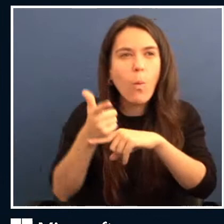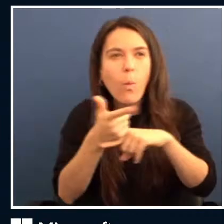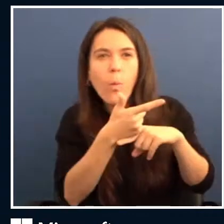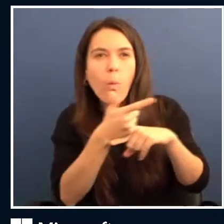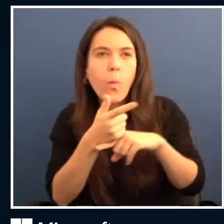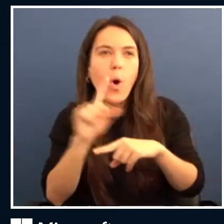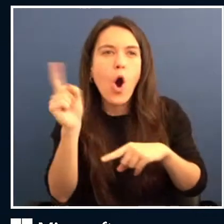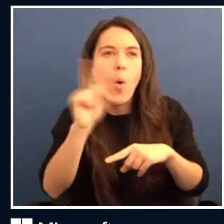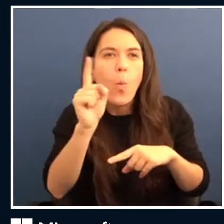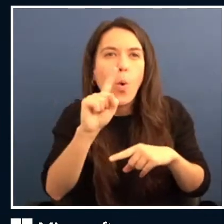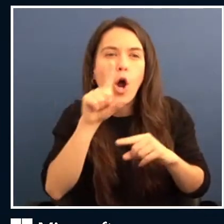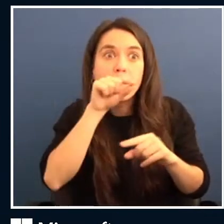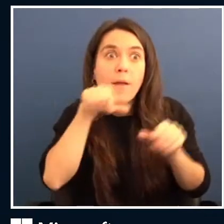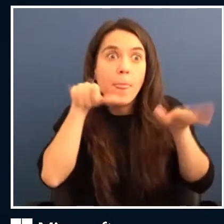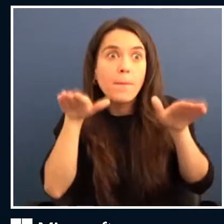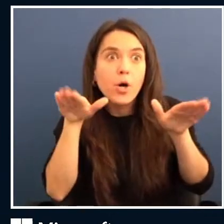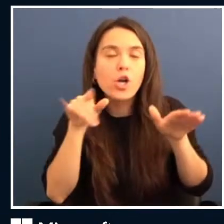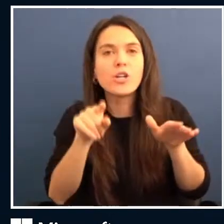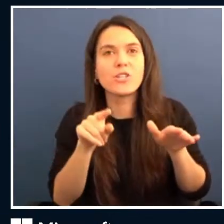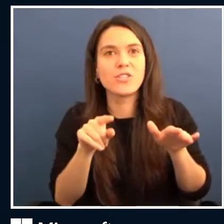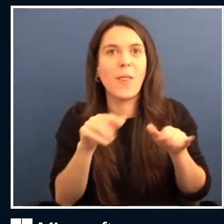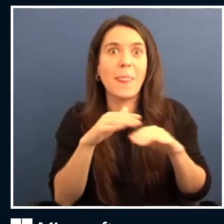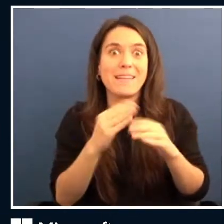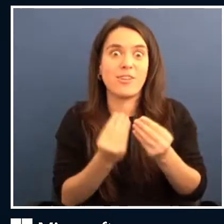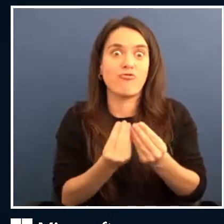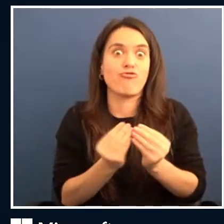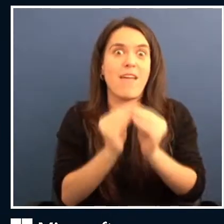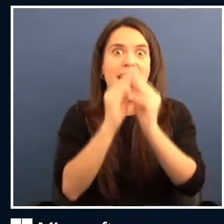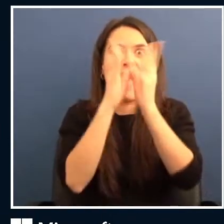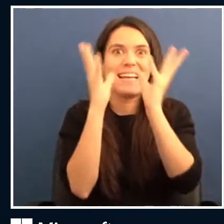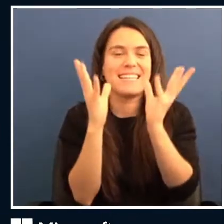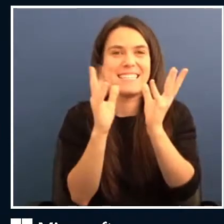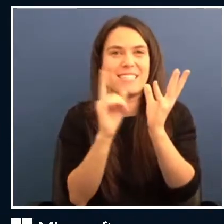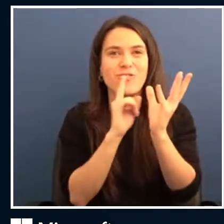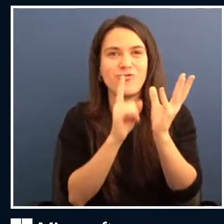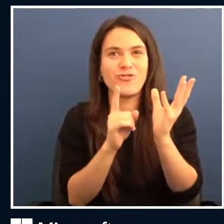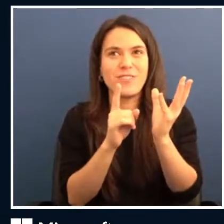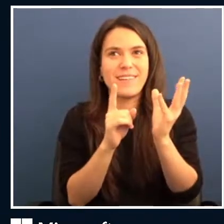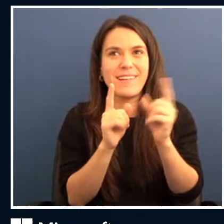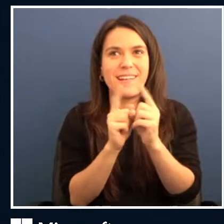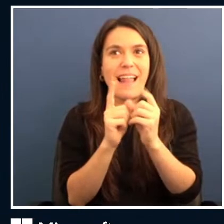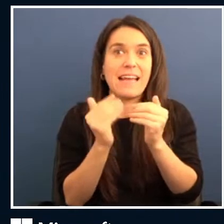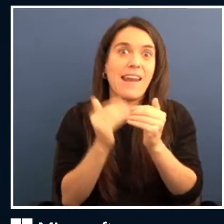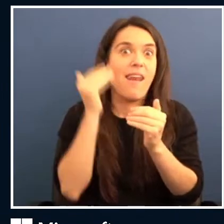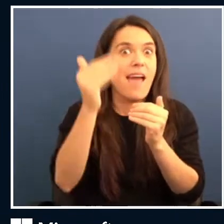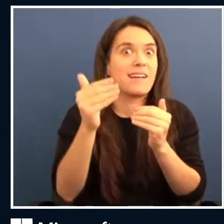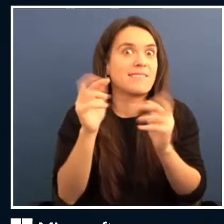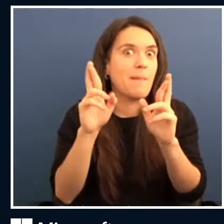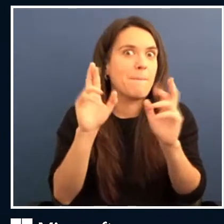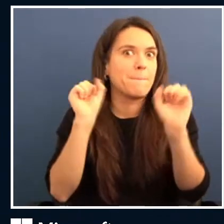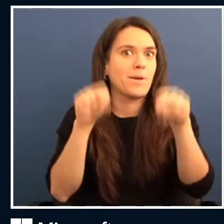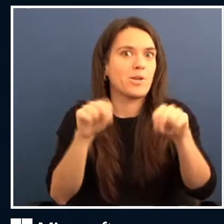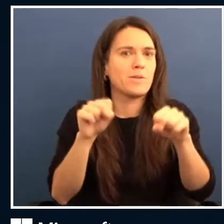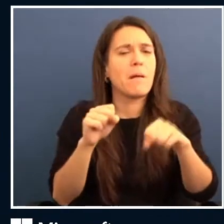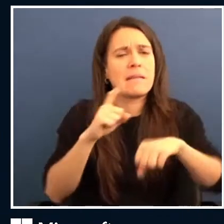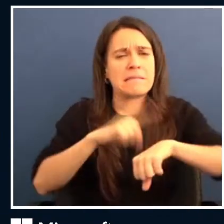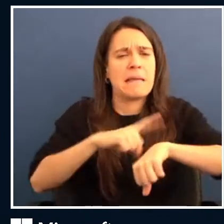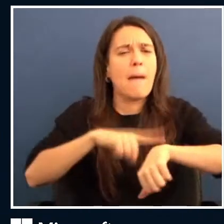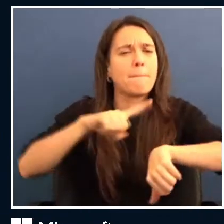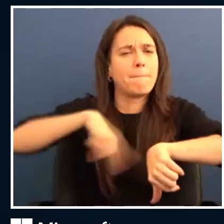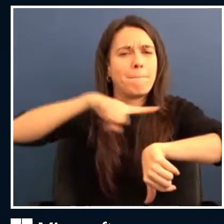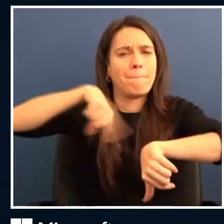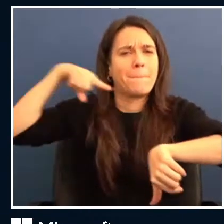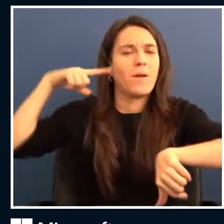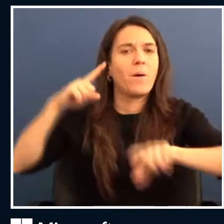in the video. So creating that is like, is definitely like the next possibility. It would be a little more time consuming on my part, but it would